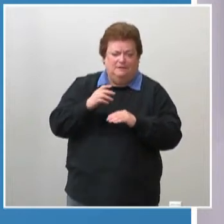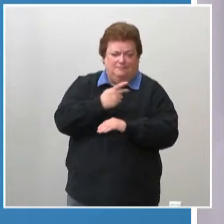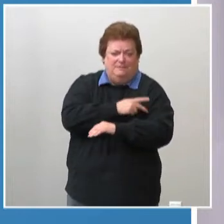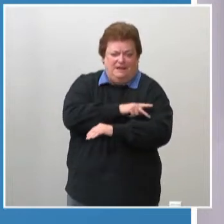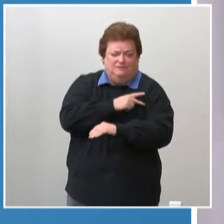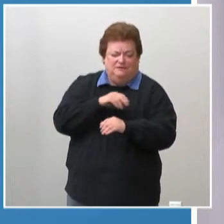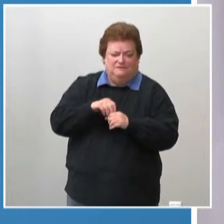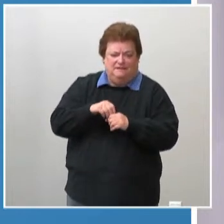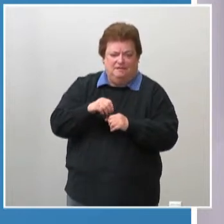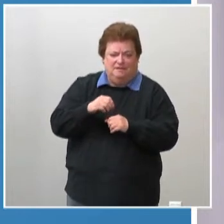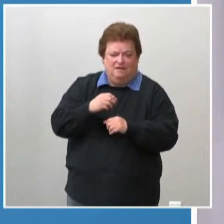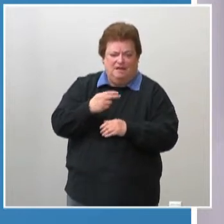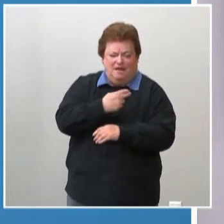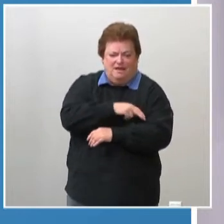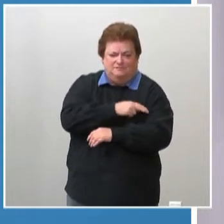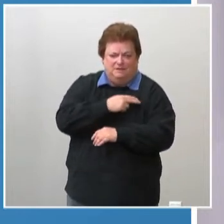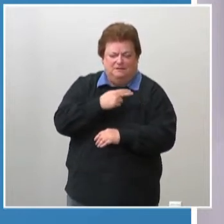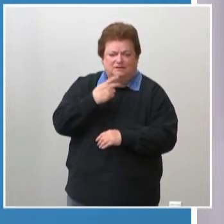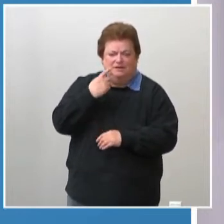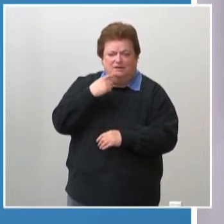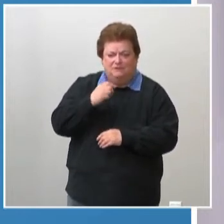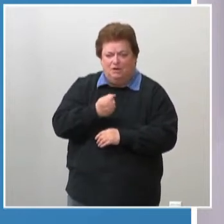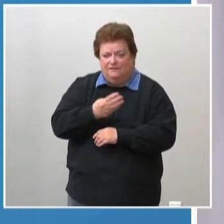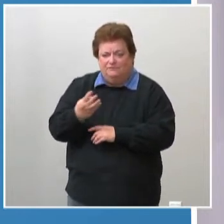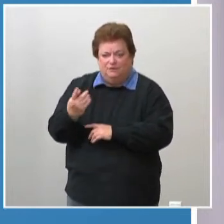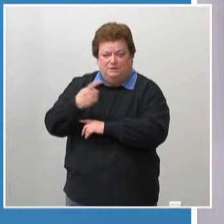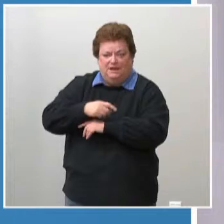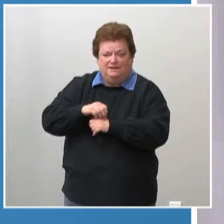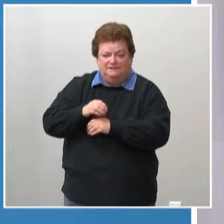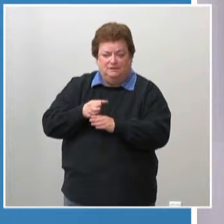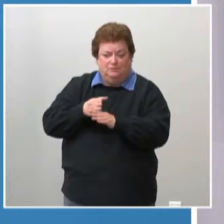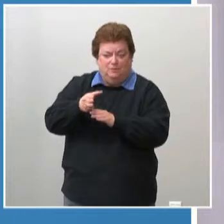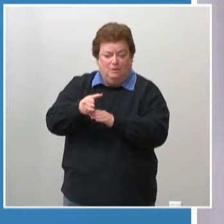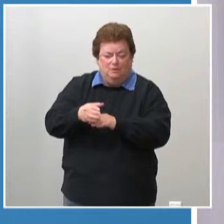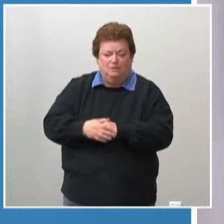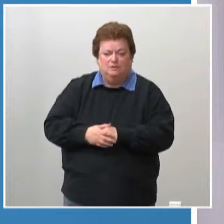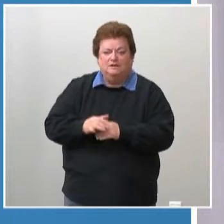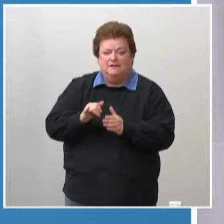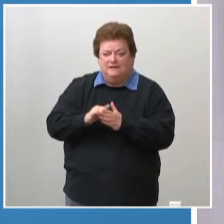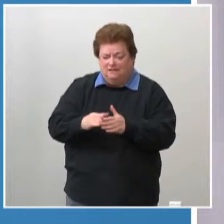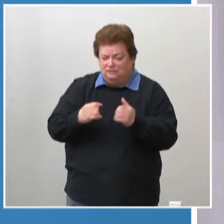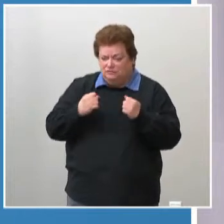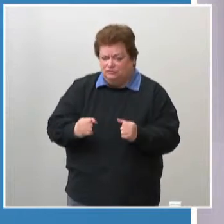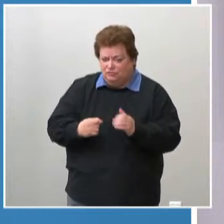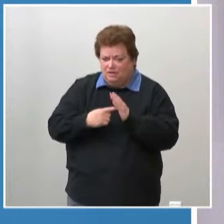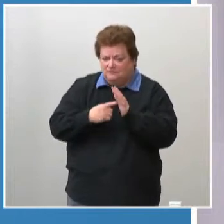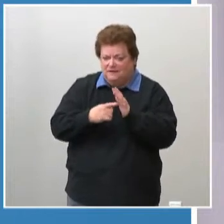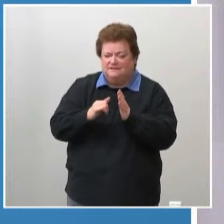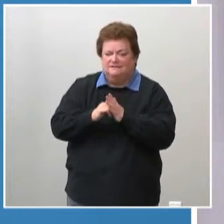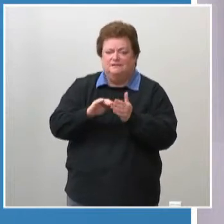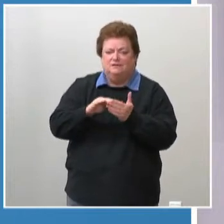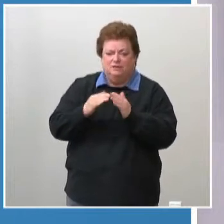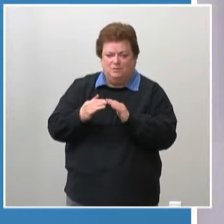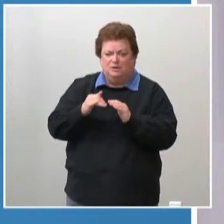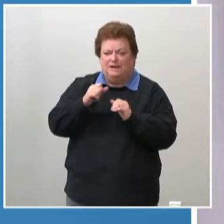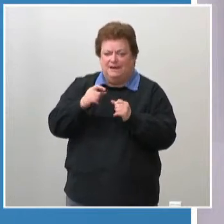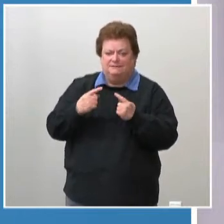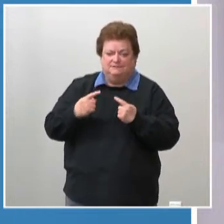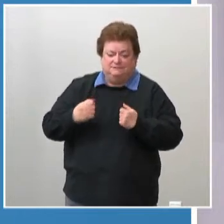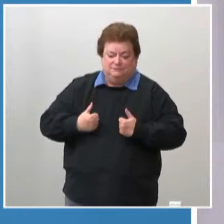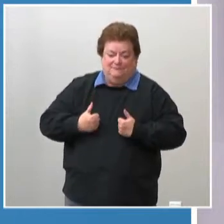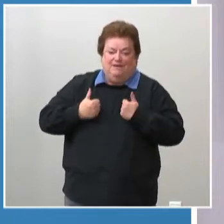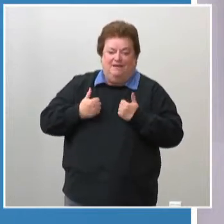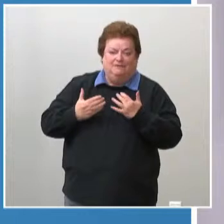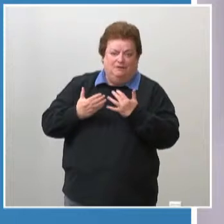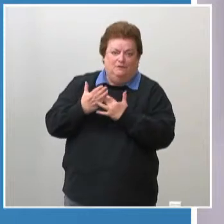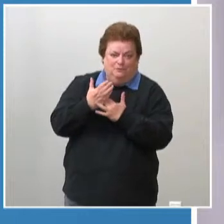with COVID-19 for a few days in a row. These are strong signs that our community is coming through this surge